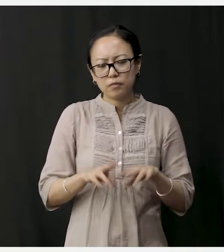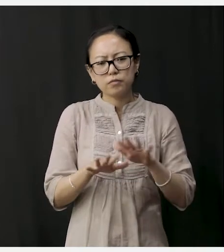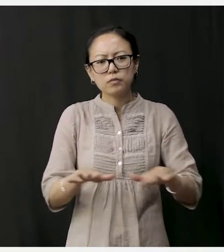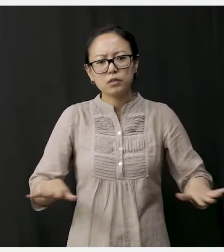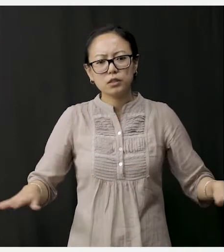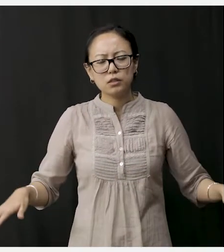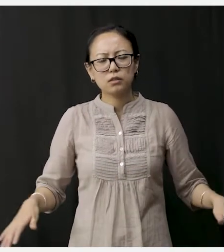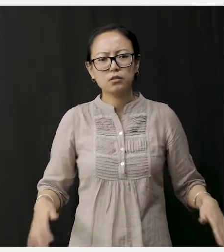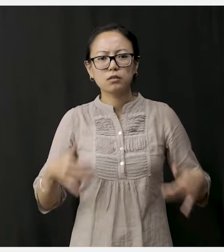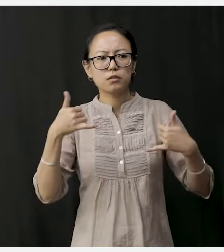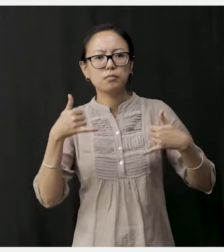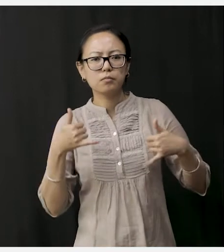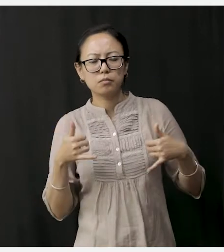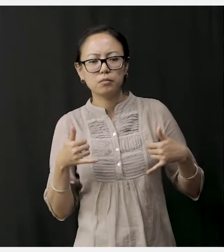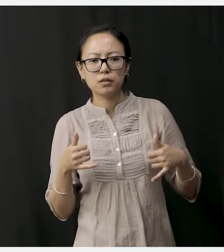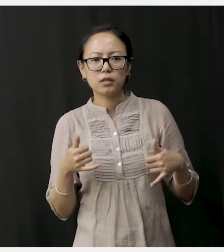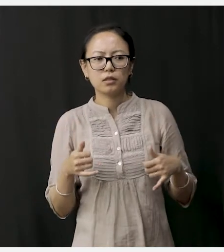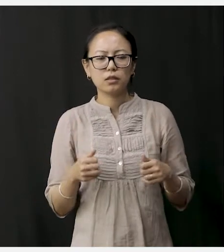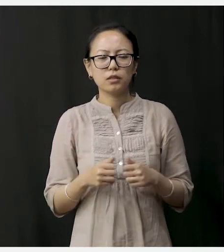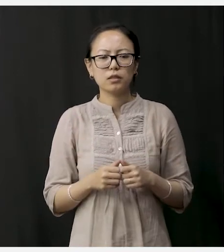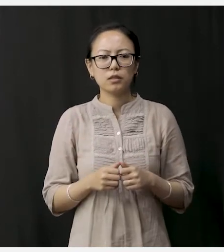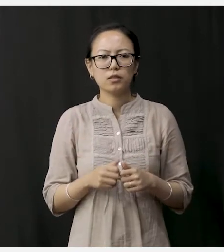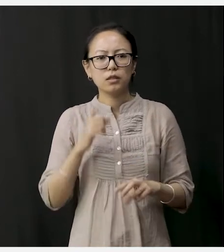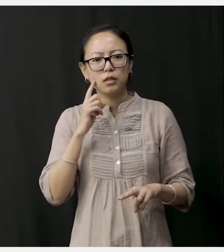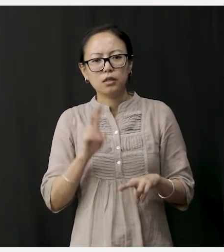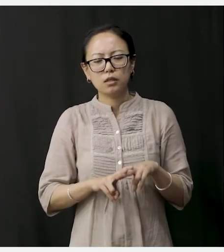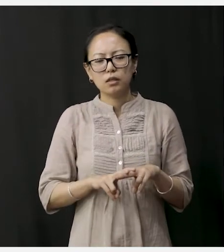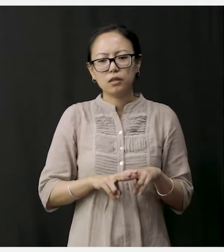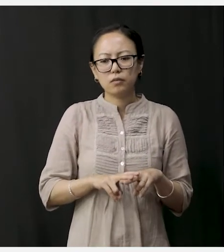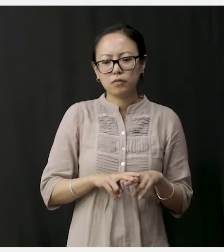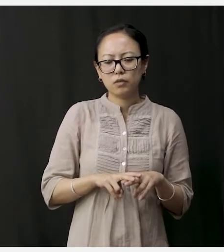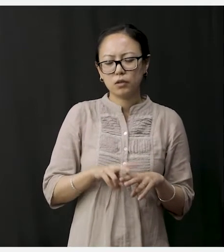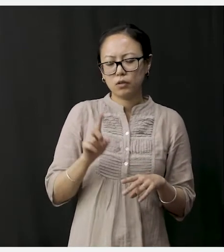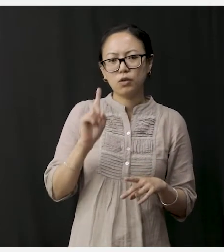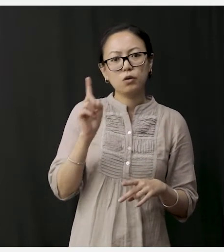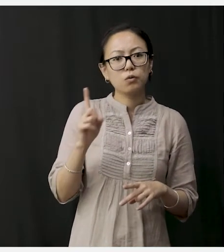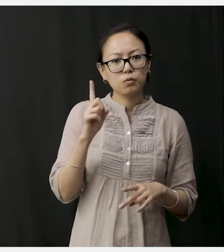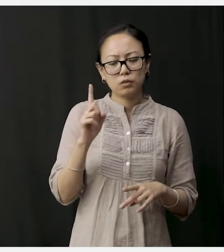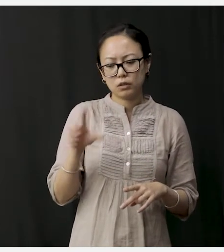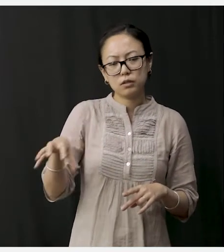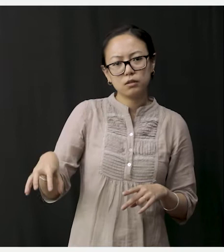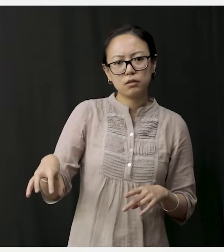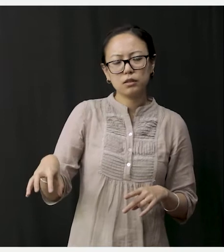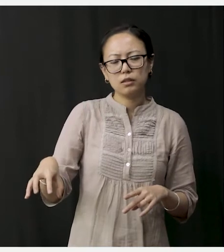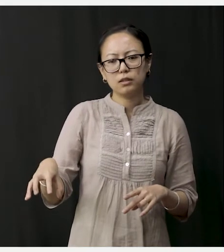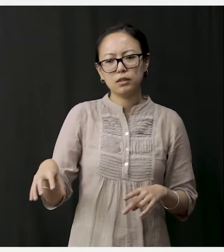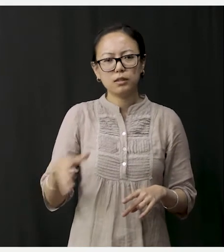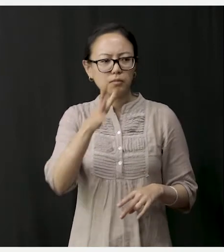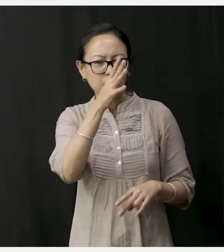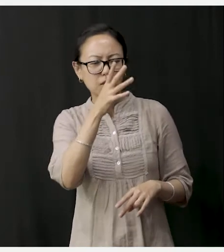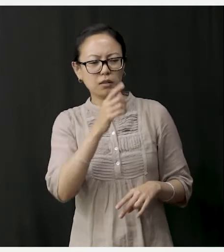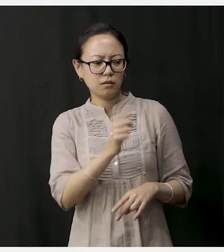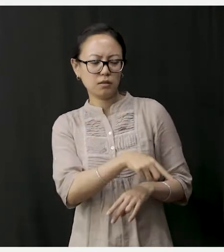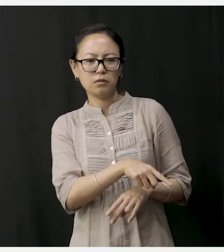if they don't win or if they feel that the other team was cheating on them, then they used to get angry, right? And because of this